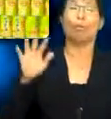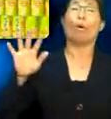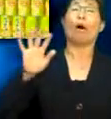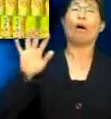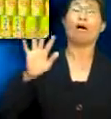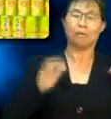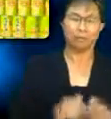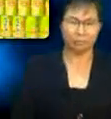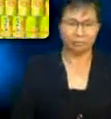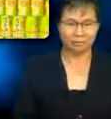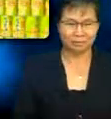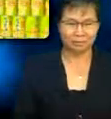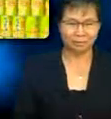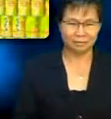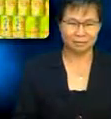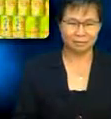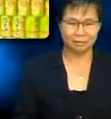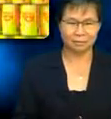Wow!